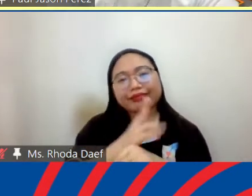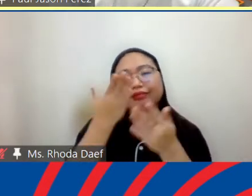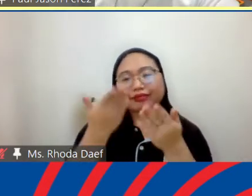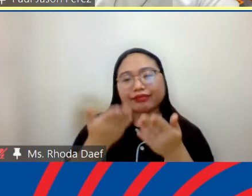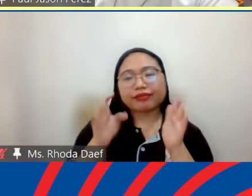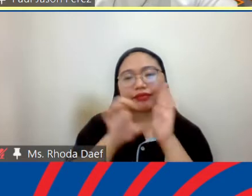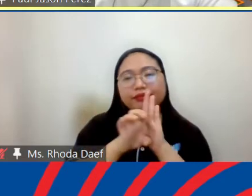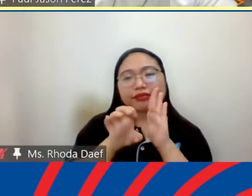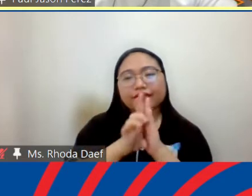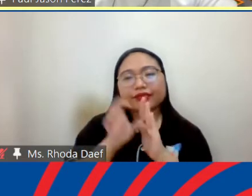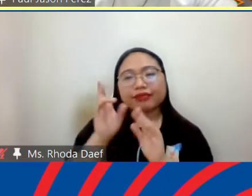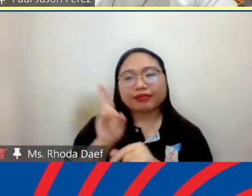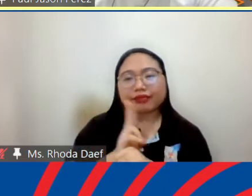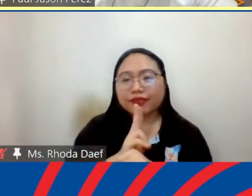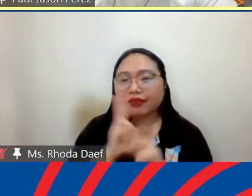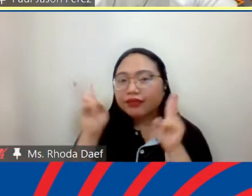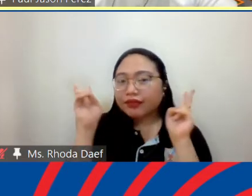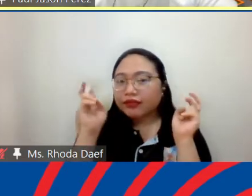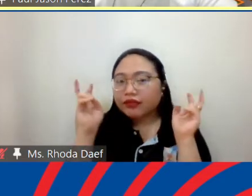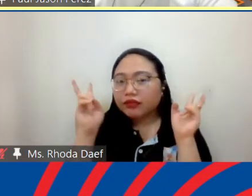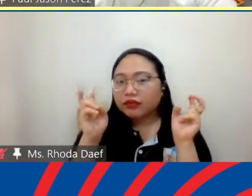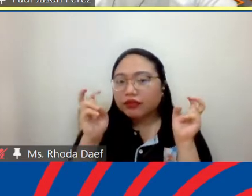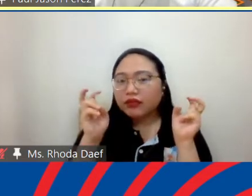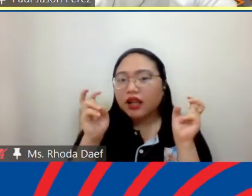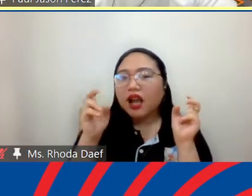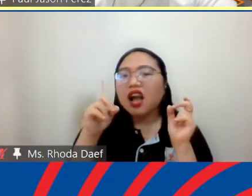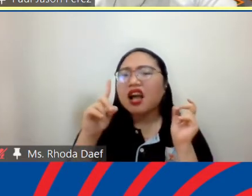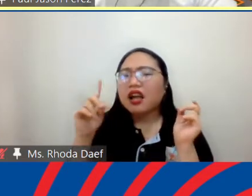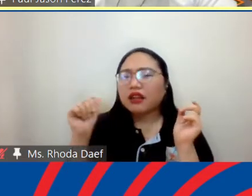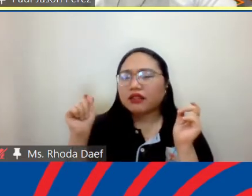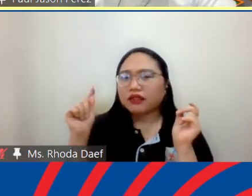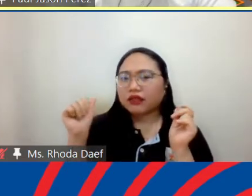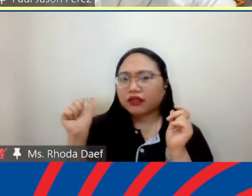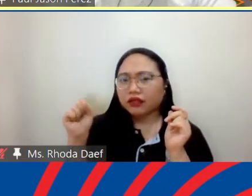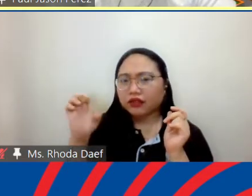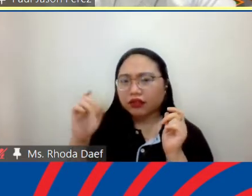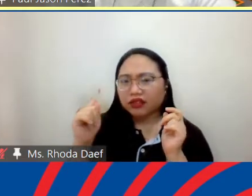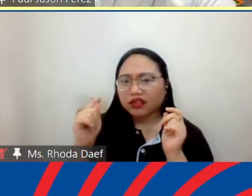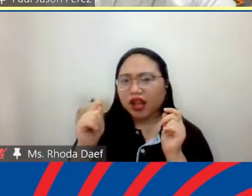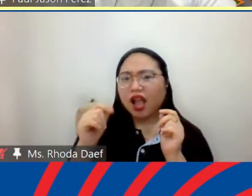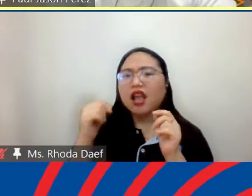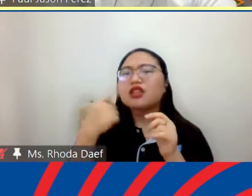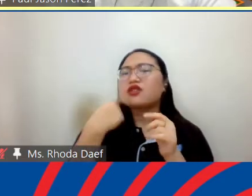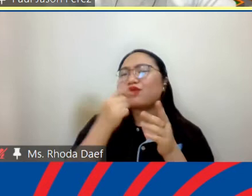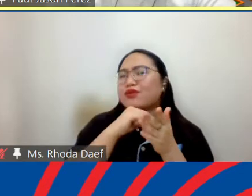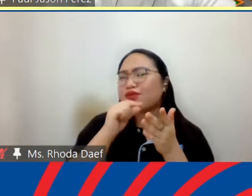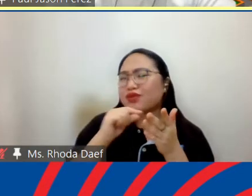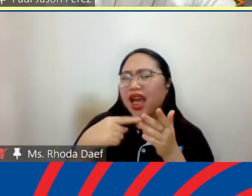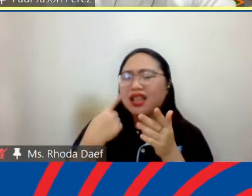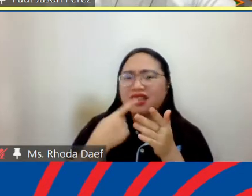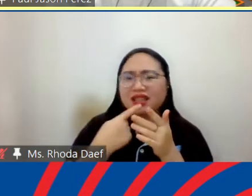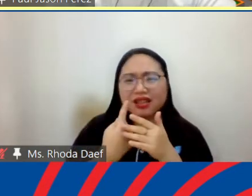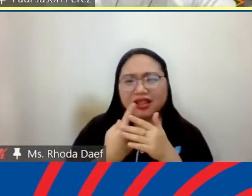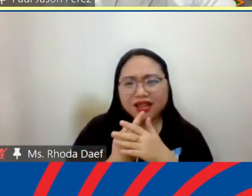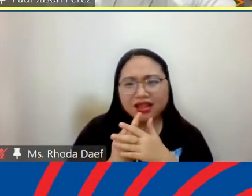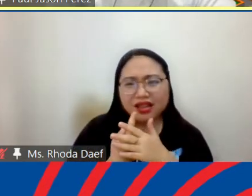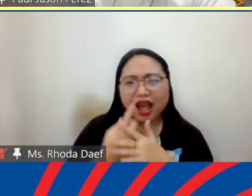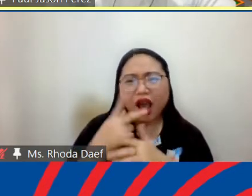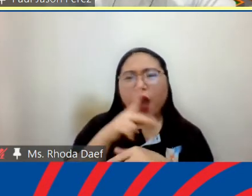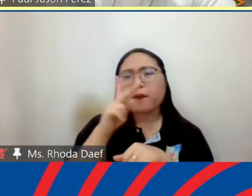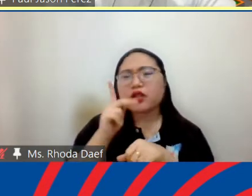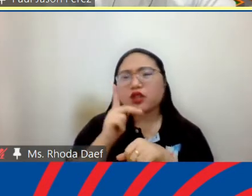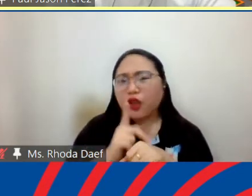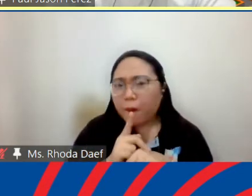template, there is a title of the data set. Then there's also author information, who is the principal